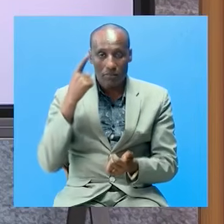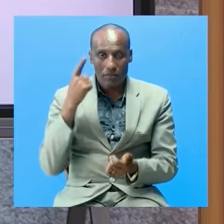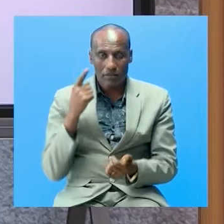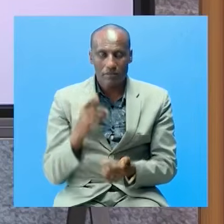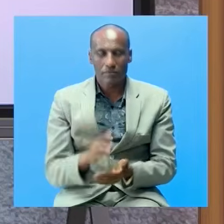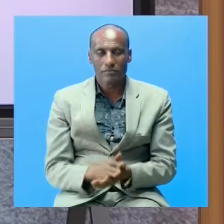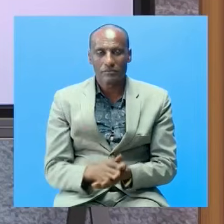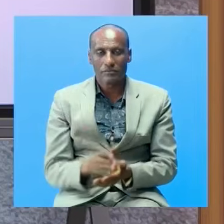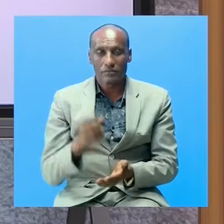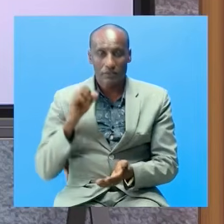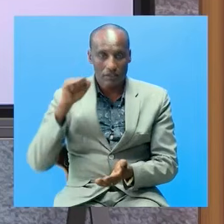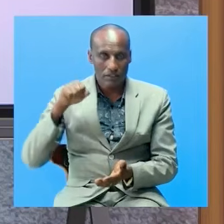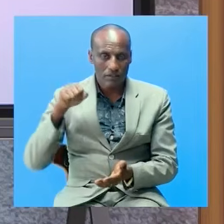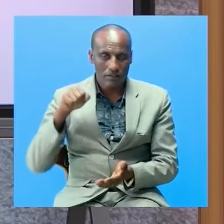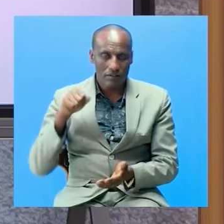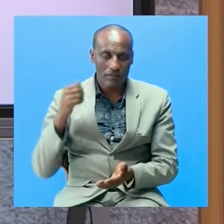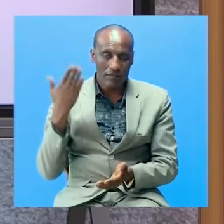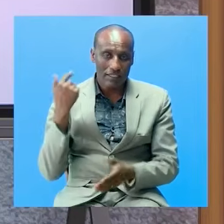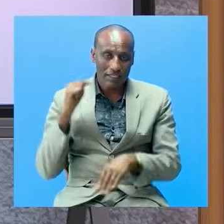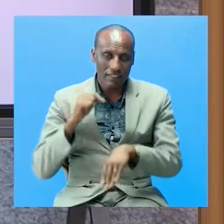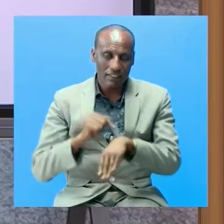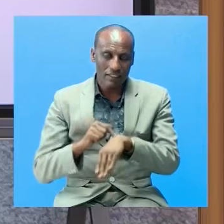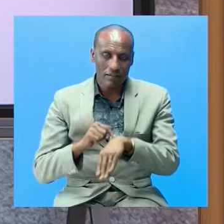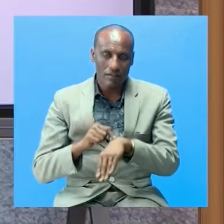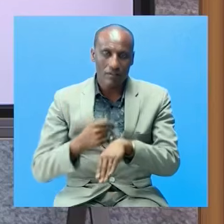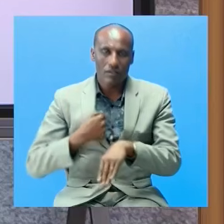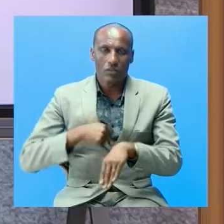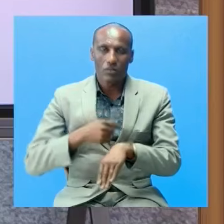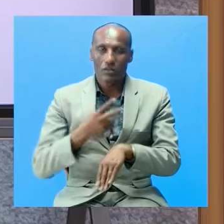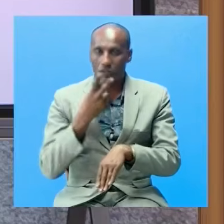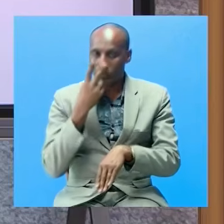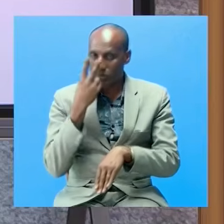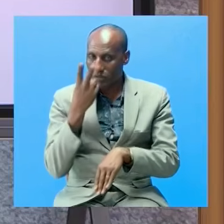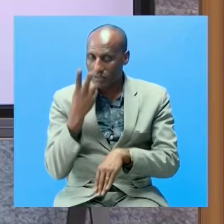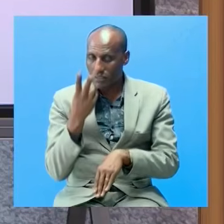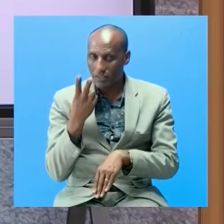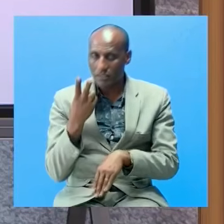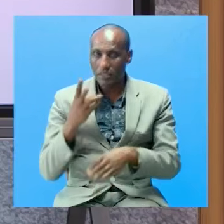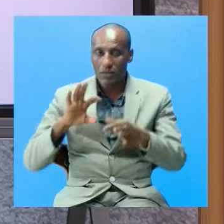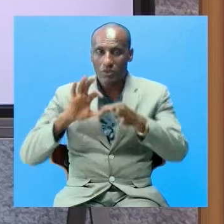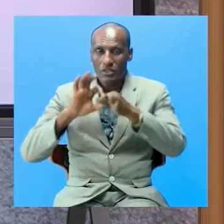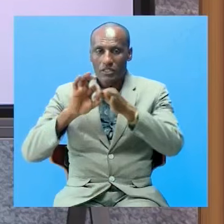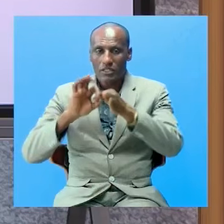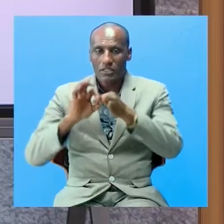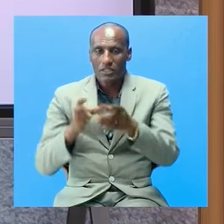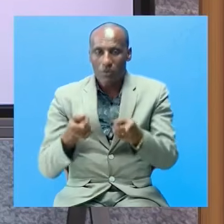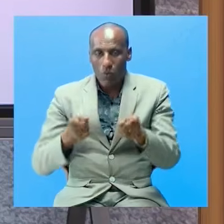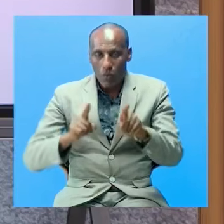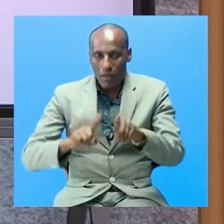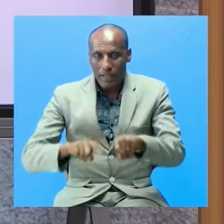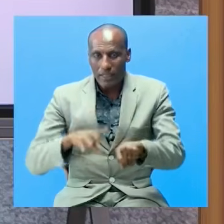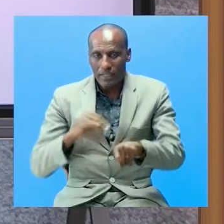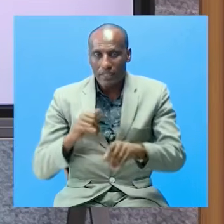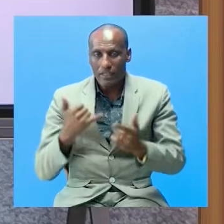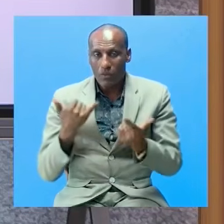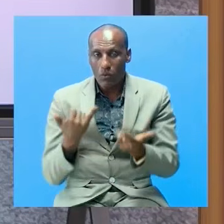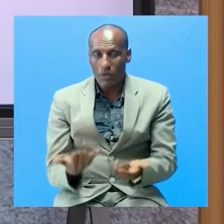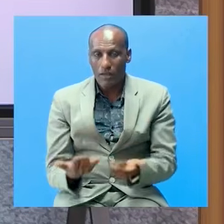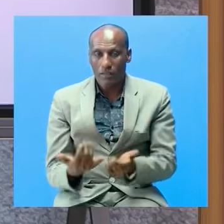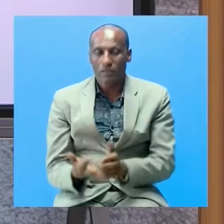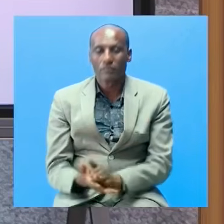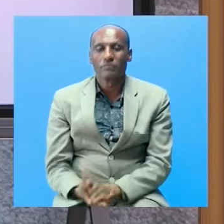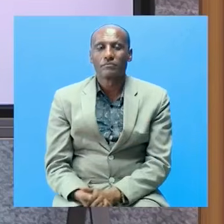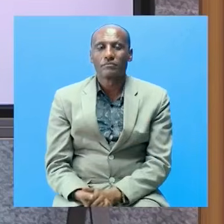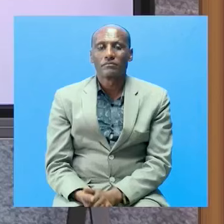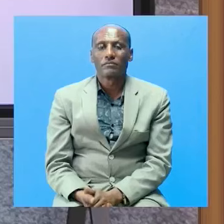use together in one sentence. Do you remember that? Yes. At that time, we also have seen